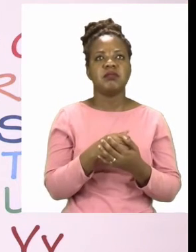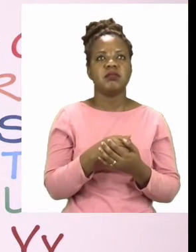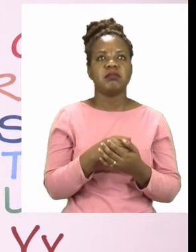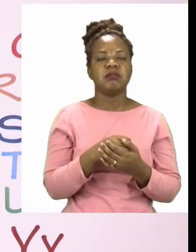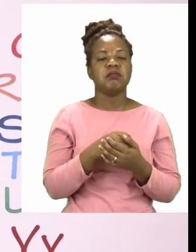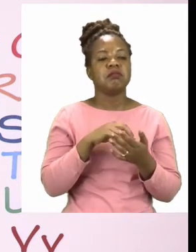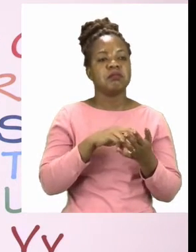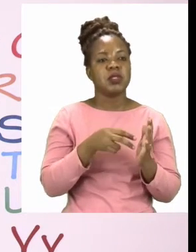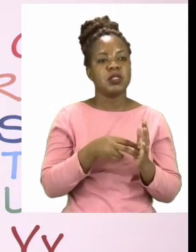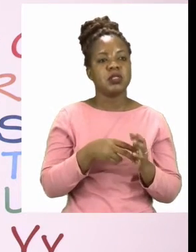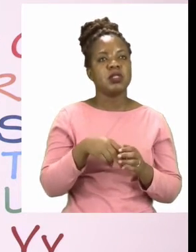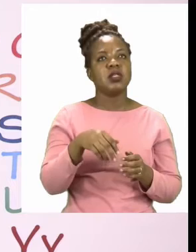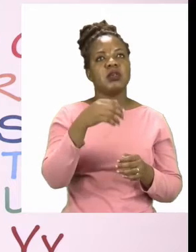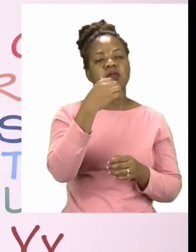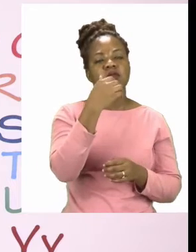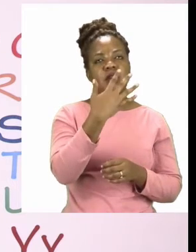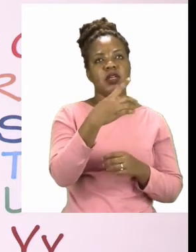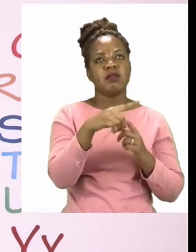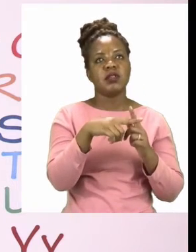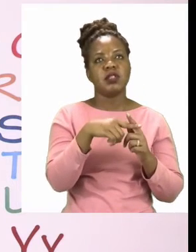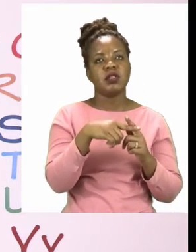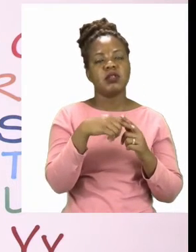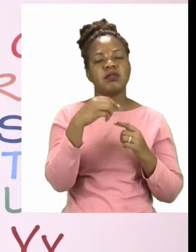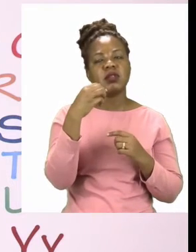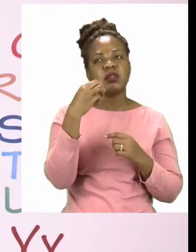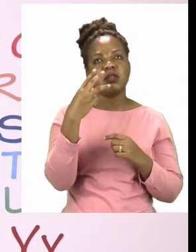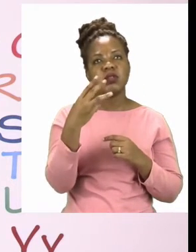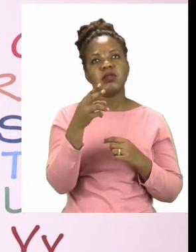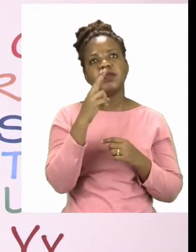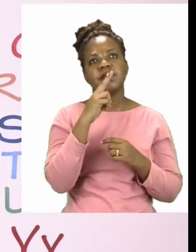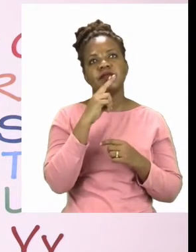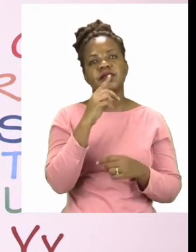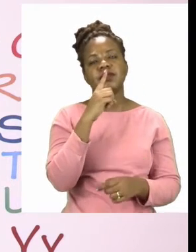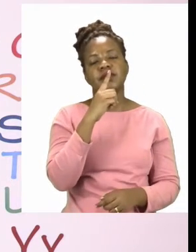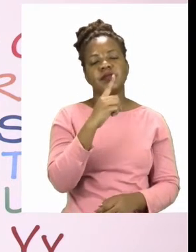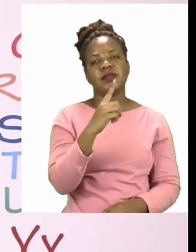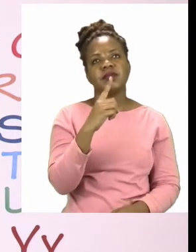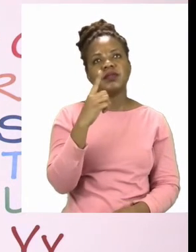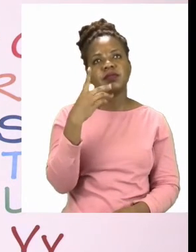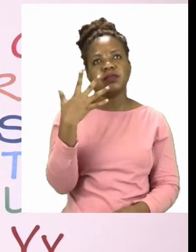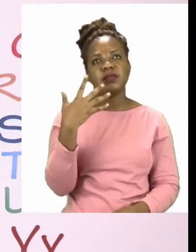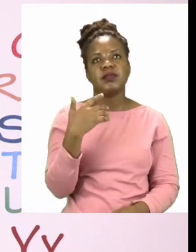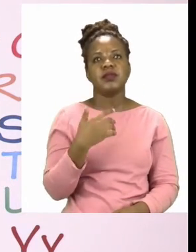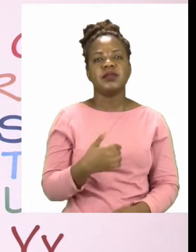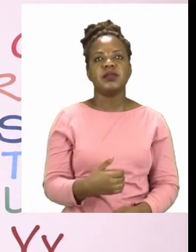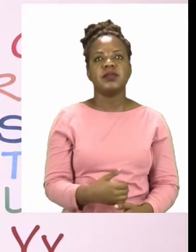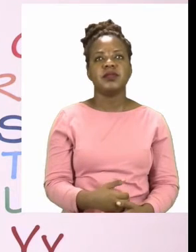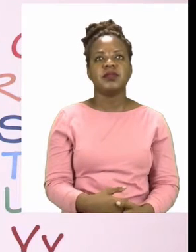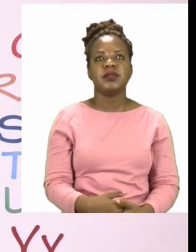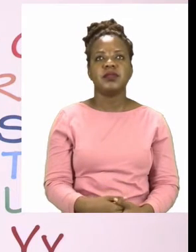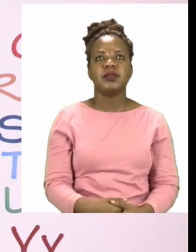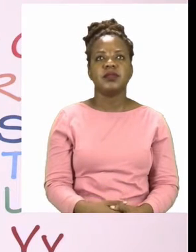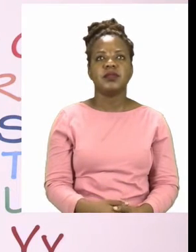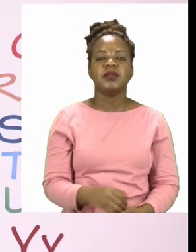our answer is 15. So 5 times 3